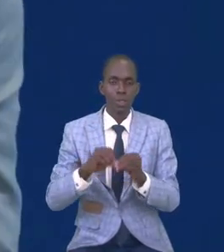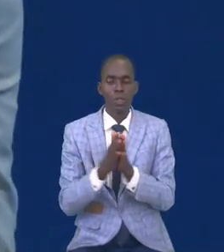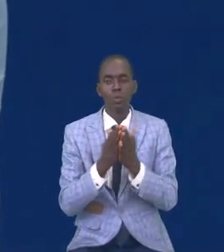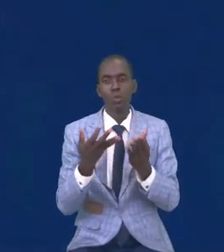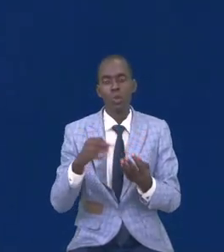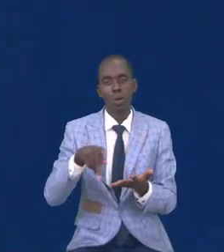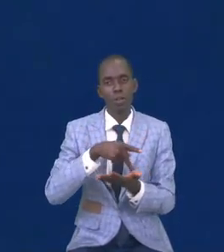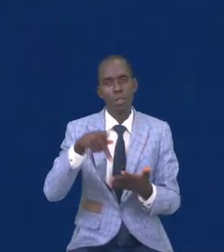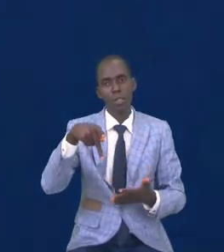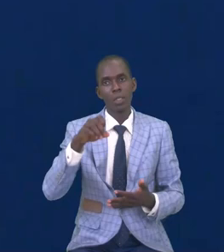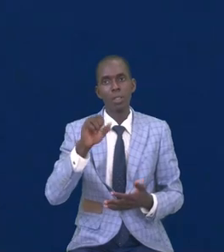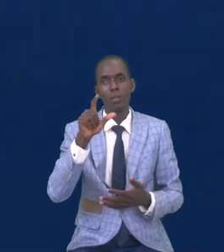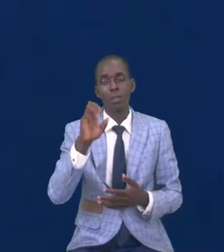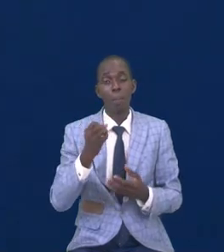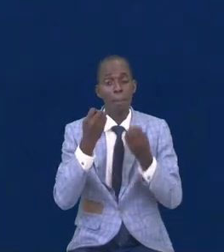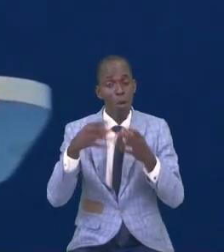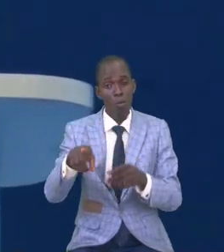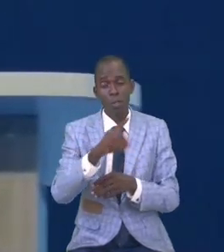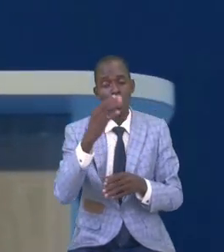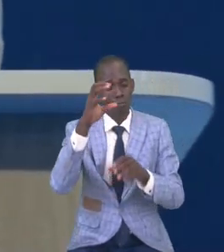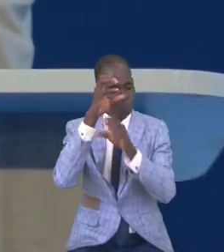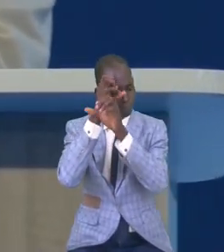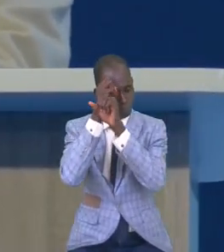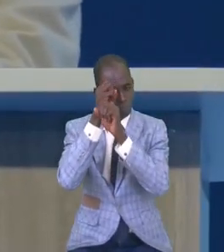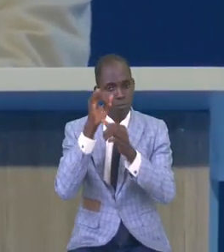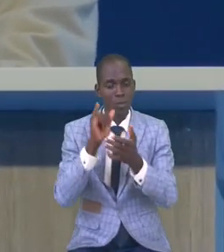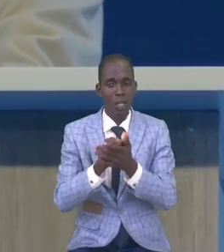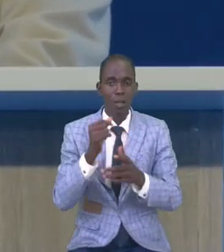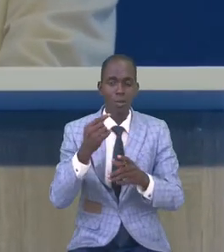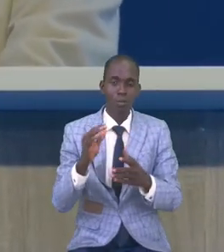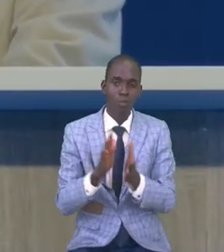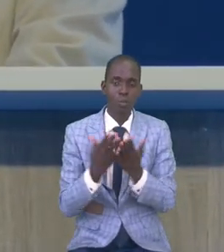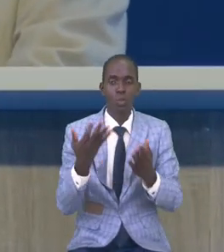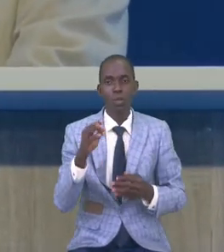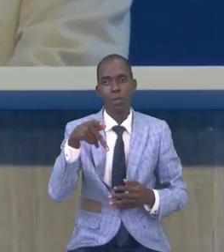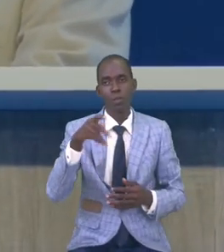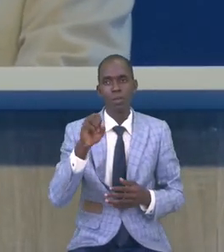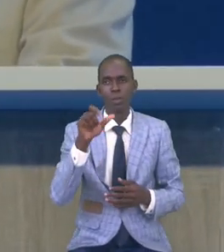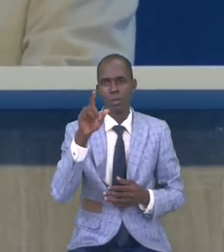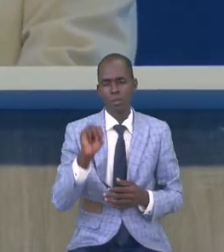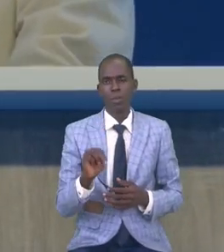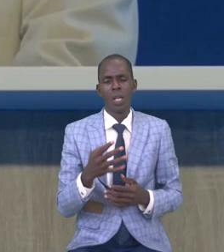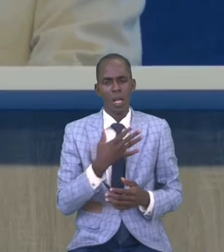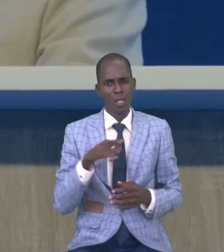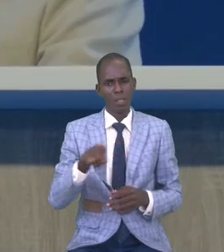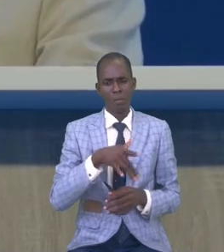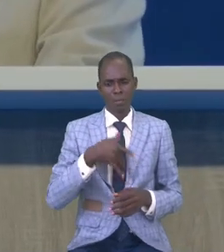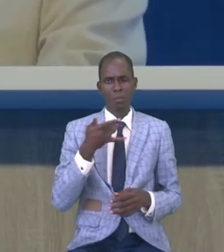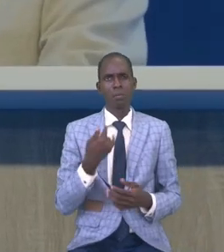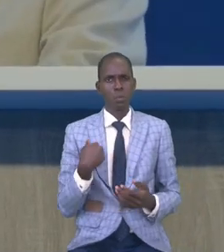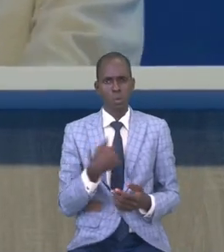them memorized the Psalms. And so they thought, I know the truth. I've read